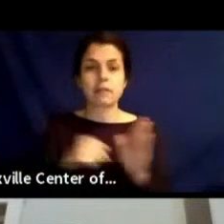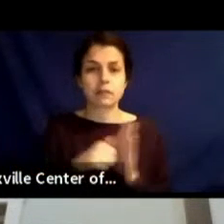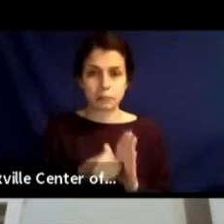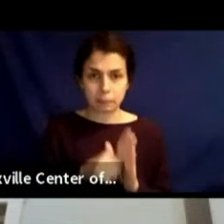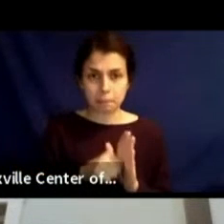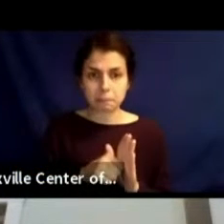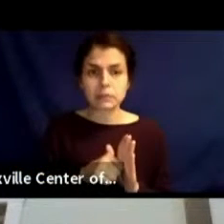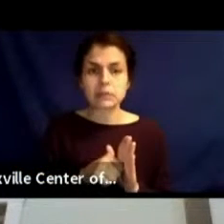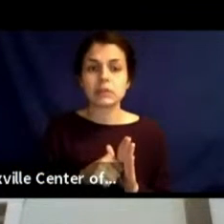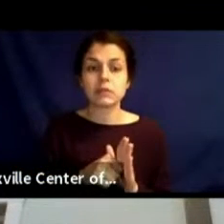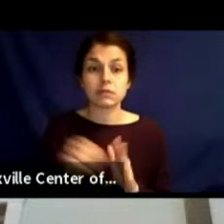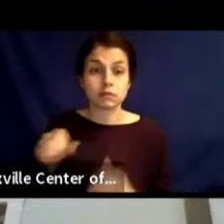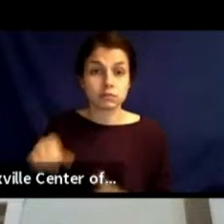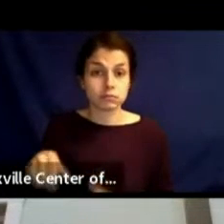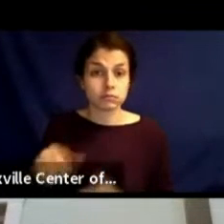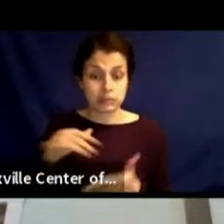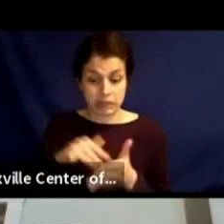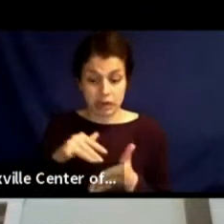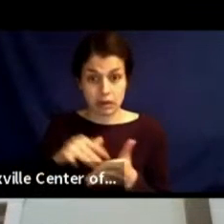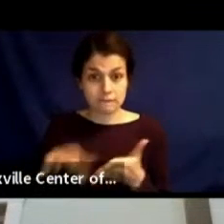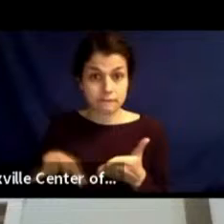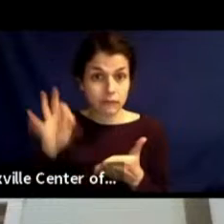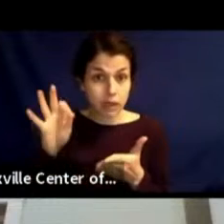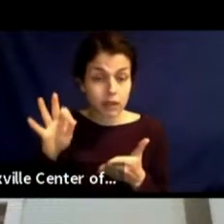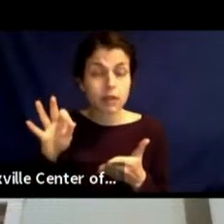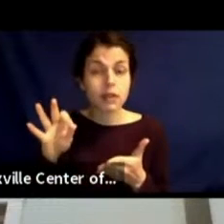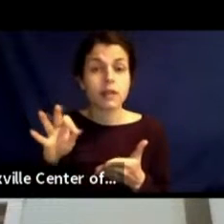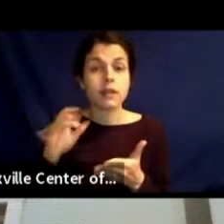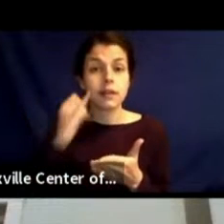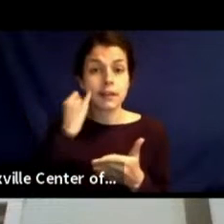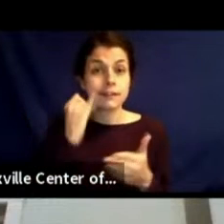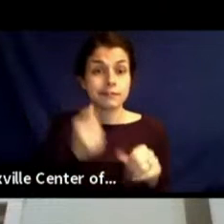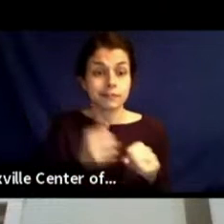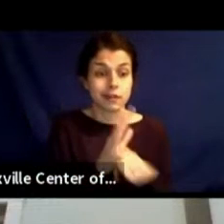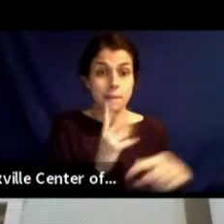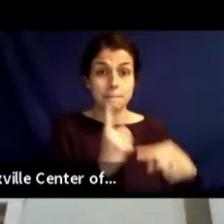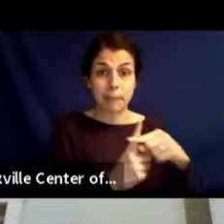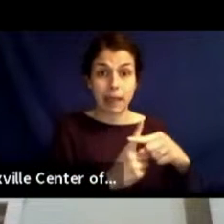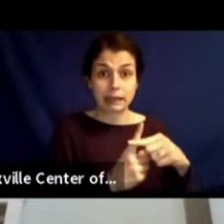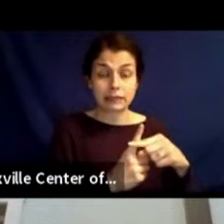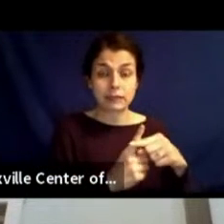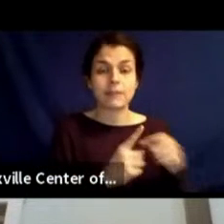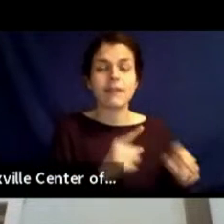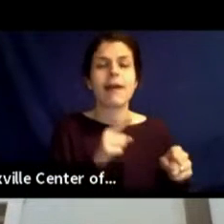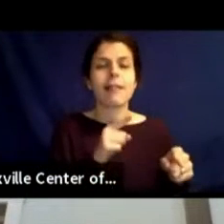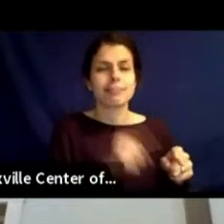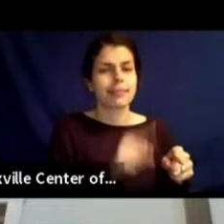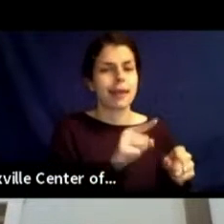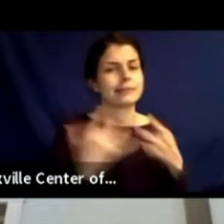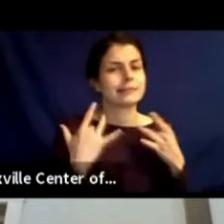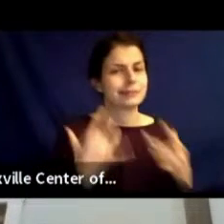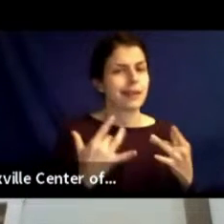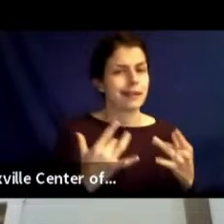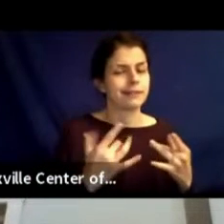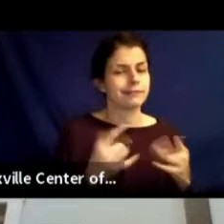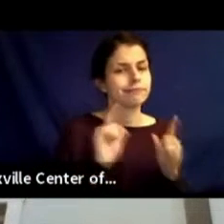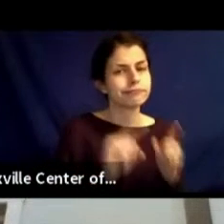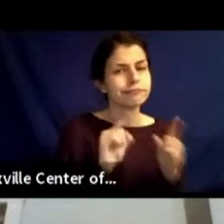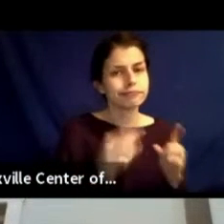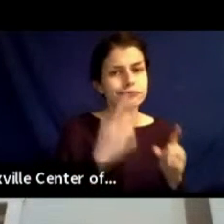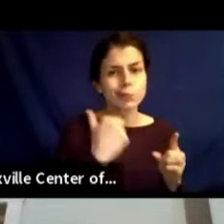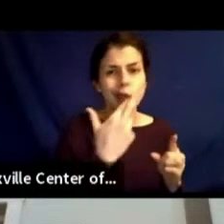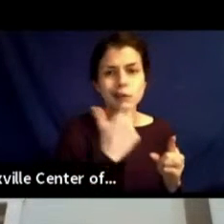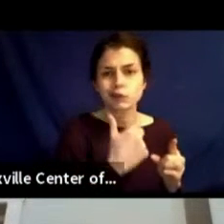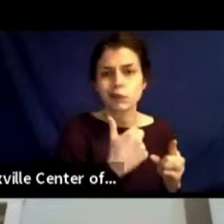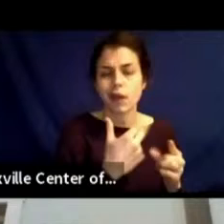And what they found was that the people who were positive for COVID were more likely to have eaten out at a restaurant the 2 weeks before they